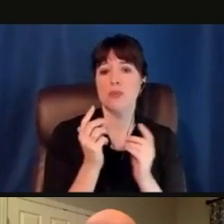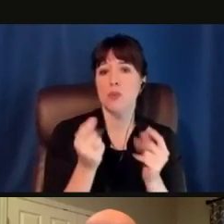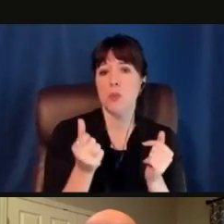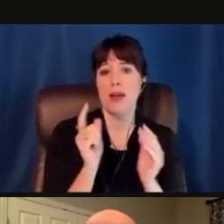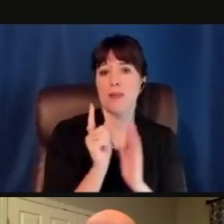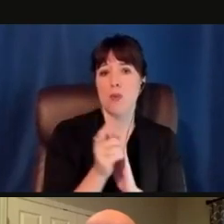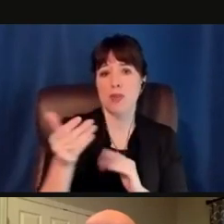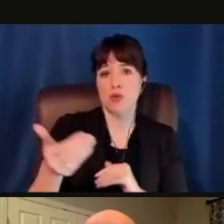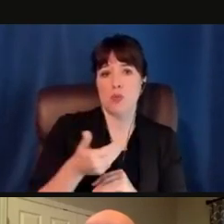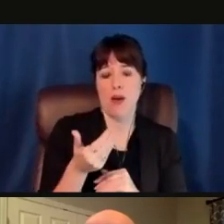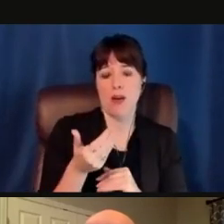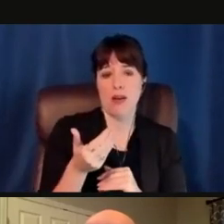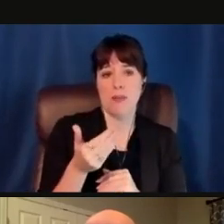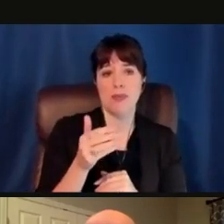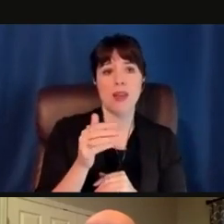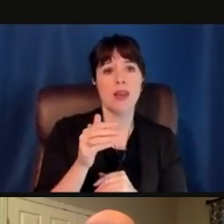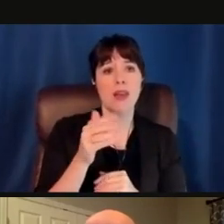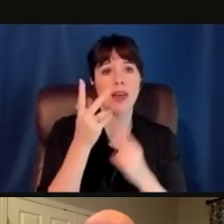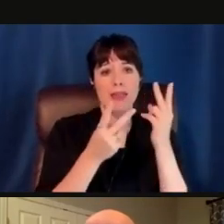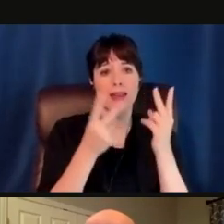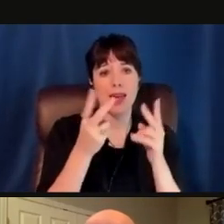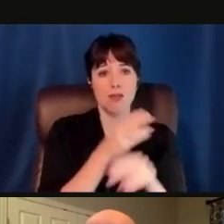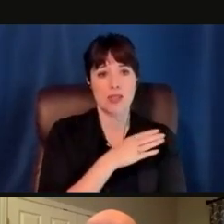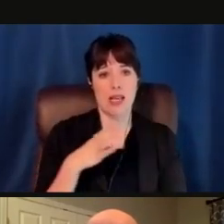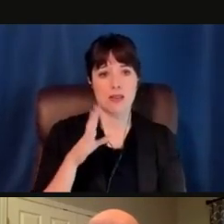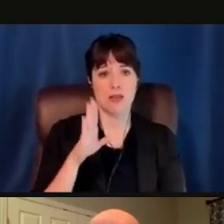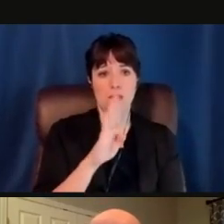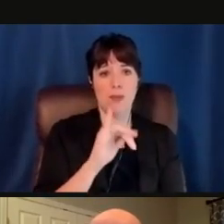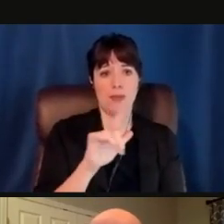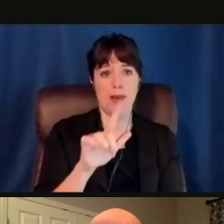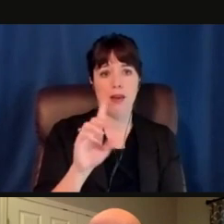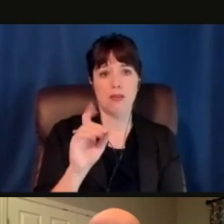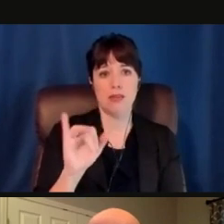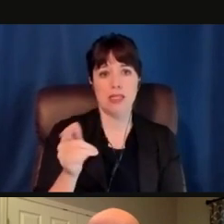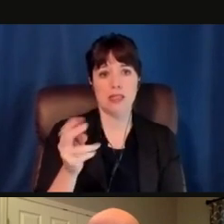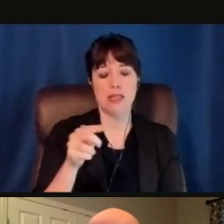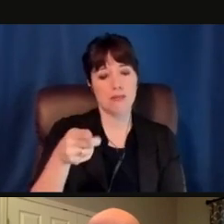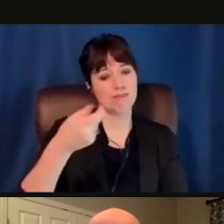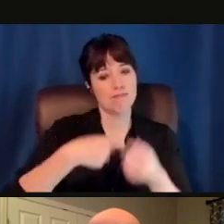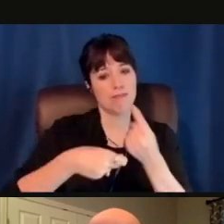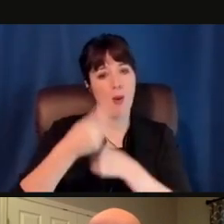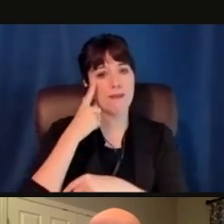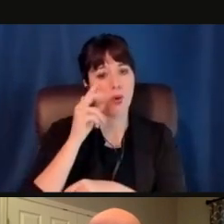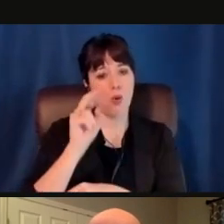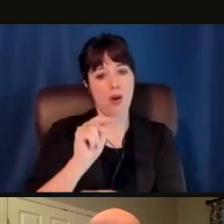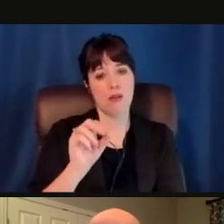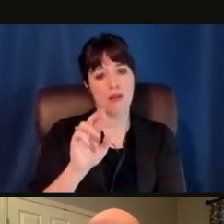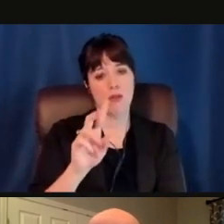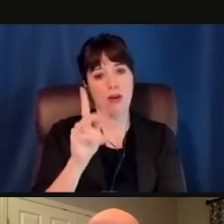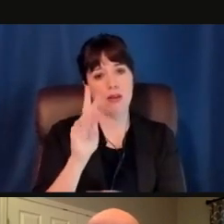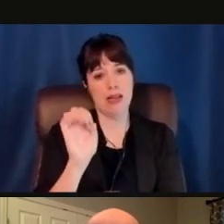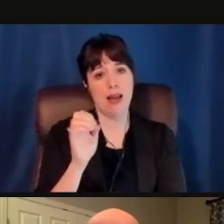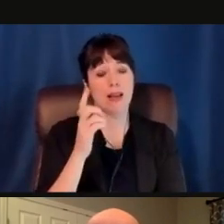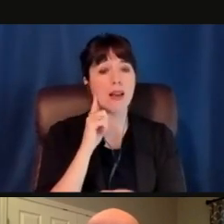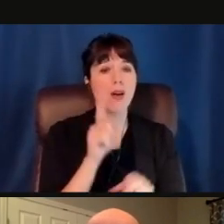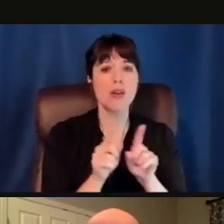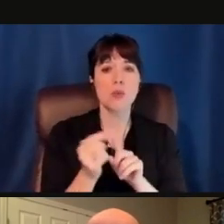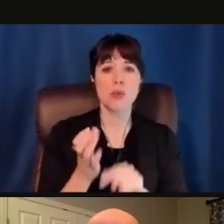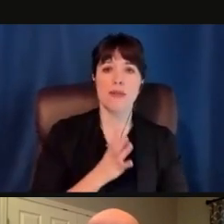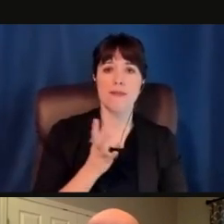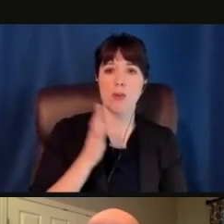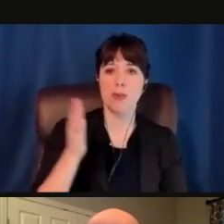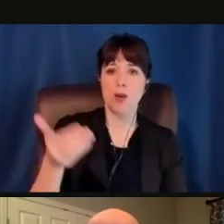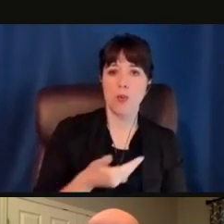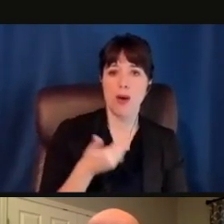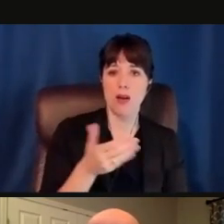welcome guest Counselor Bill Dixon, who is filling in tonight for Counselor Nordyke. And I also want to formally welcome